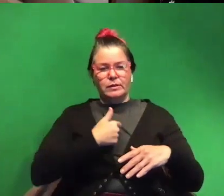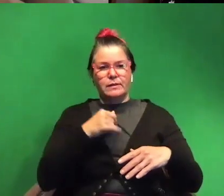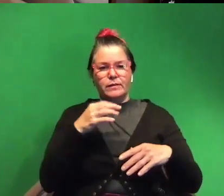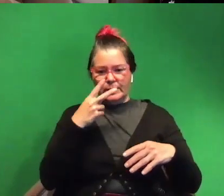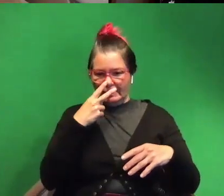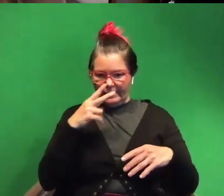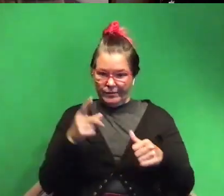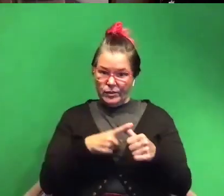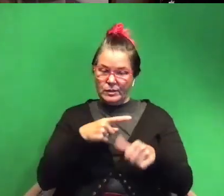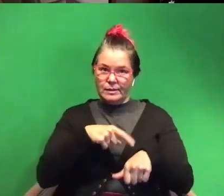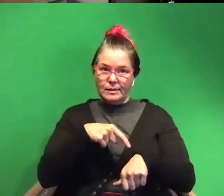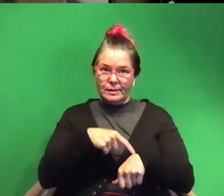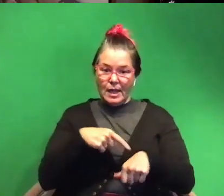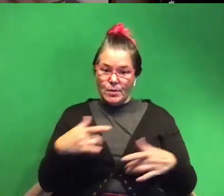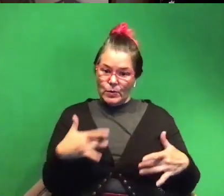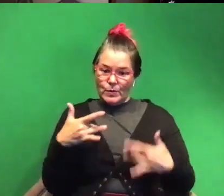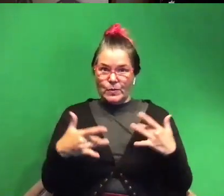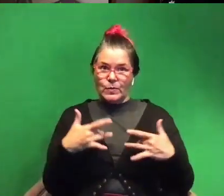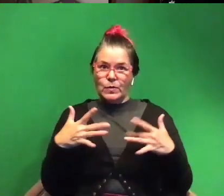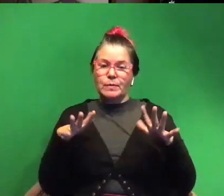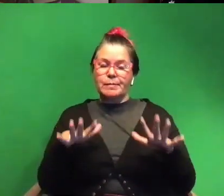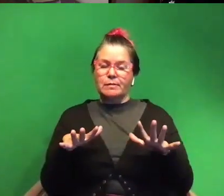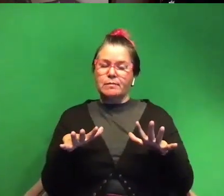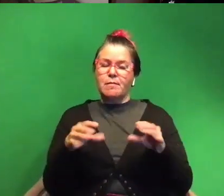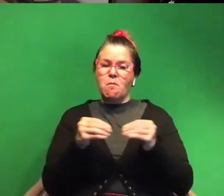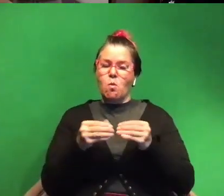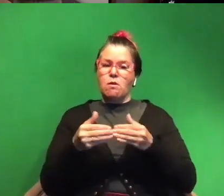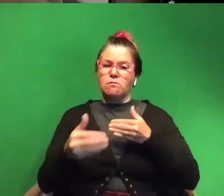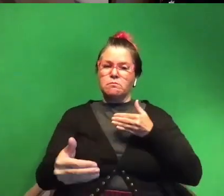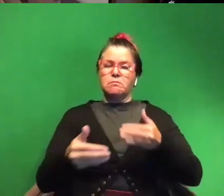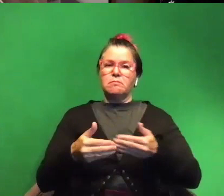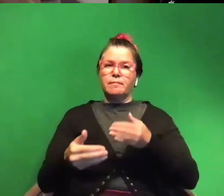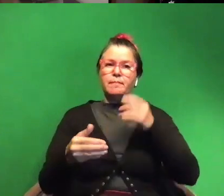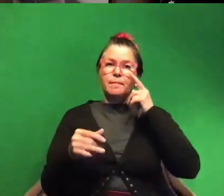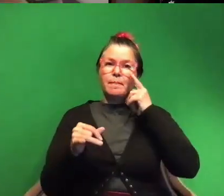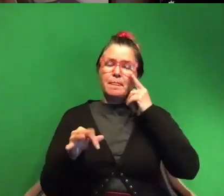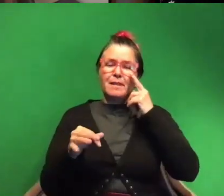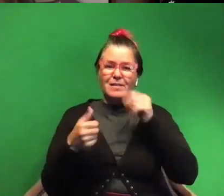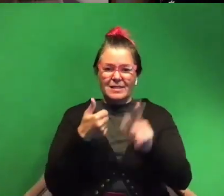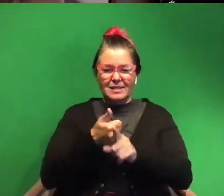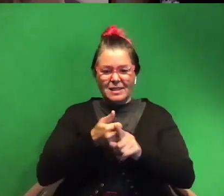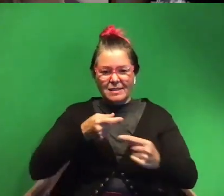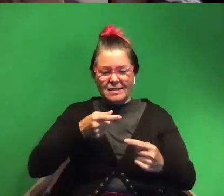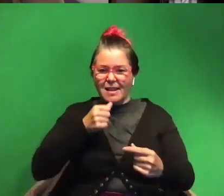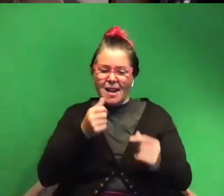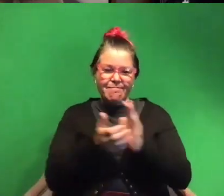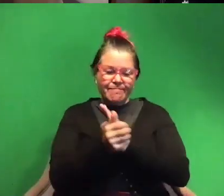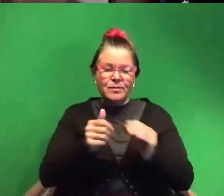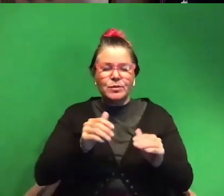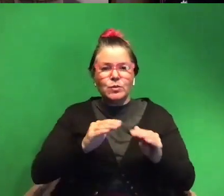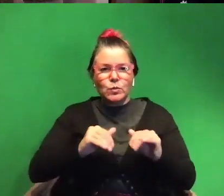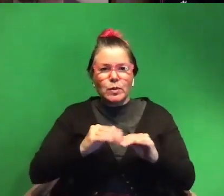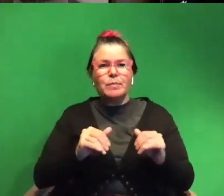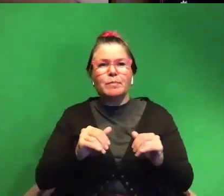for the first time and you're really excited, maybe give yourself a little bit of distance. If you're not a great swimmer, if you're not great